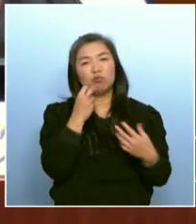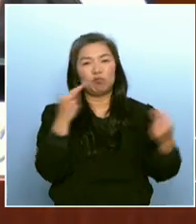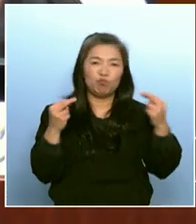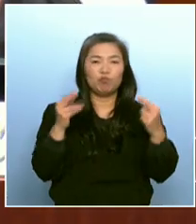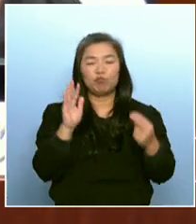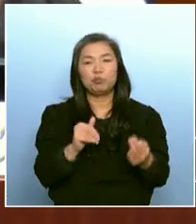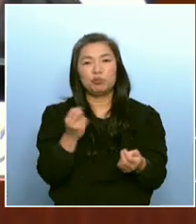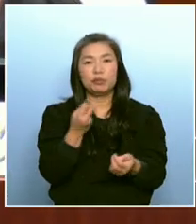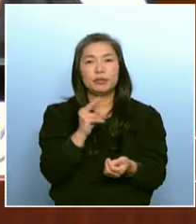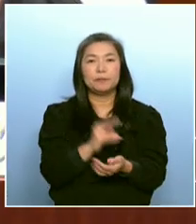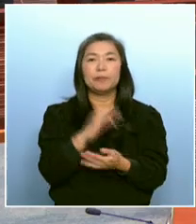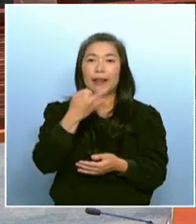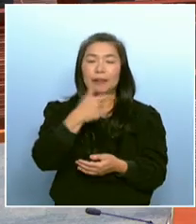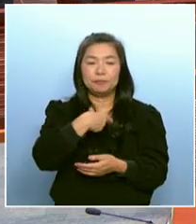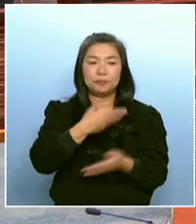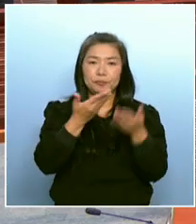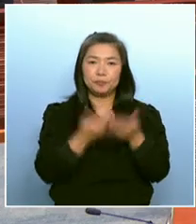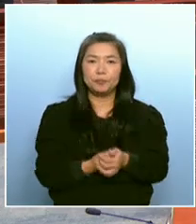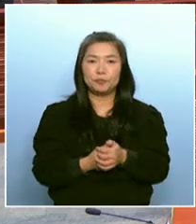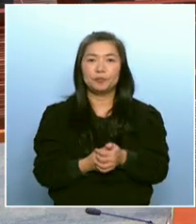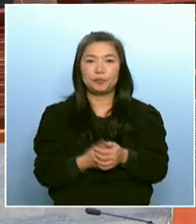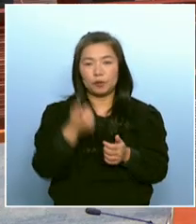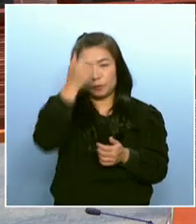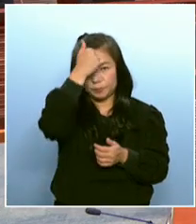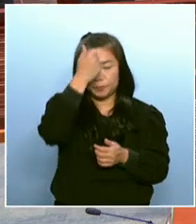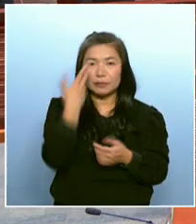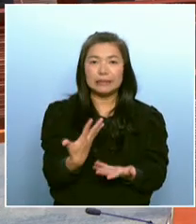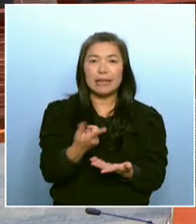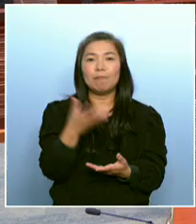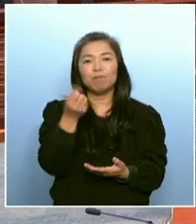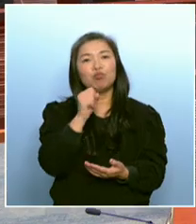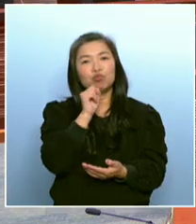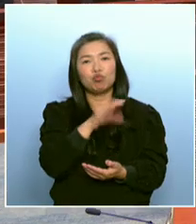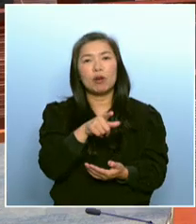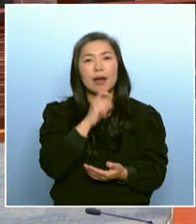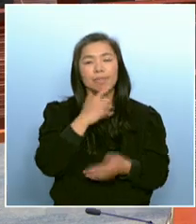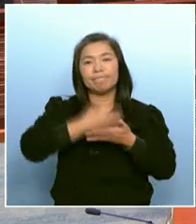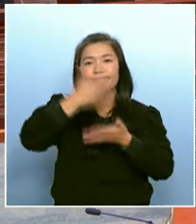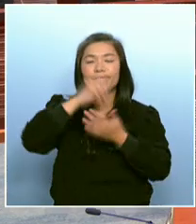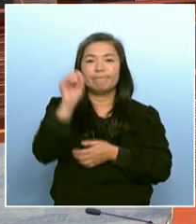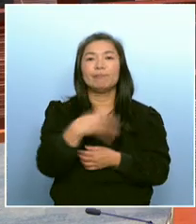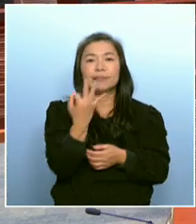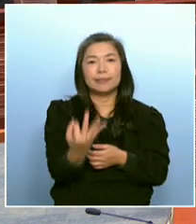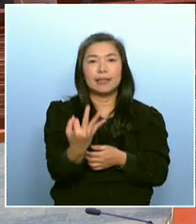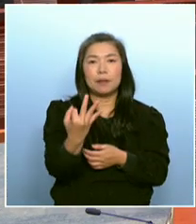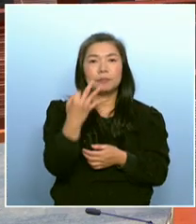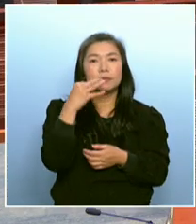to adopt a holistic approach as we review this. Next, Mr. Alex Fan. Thank you,